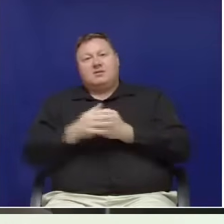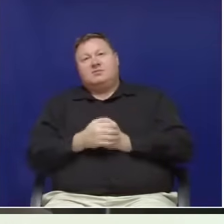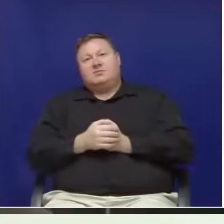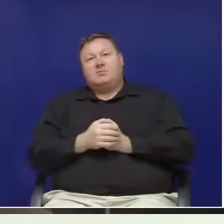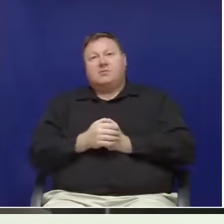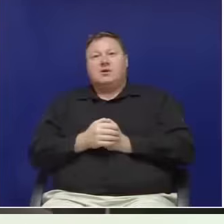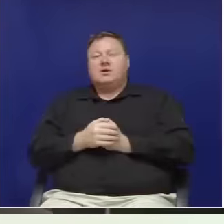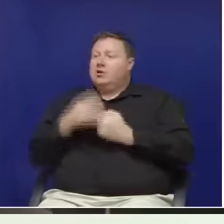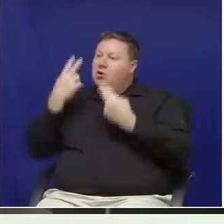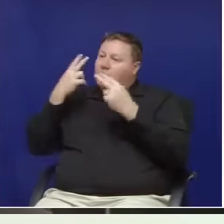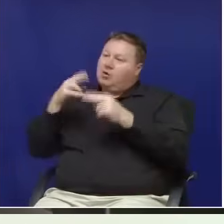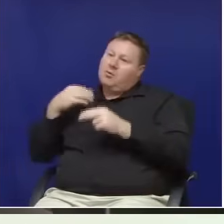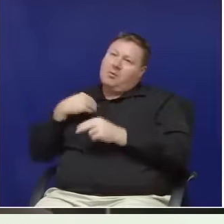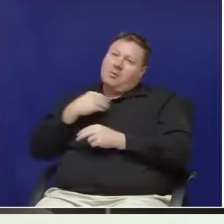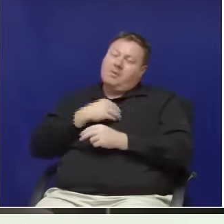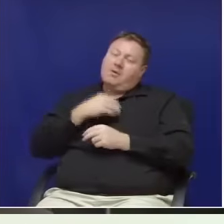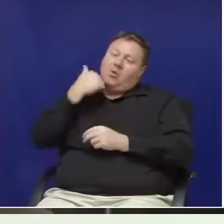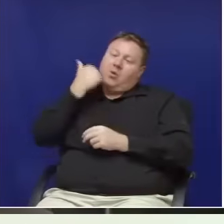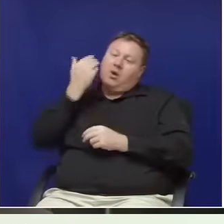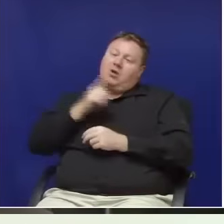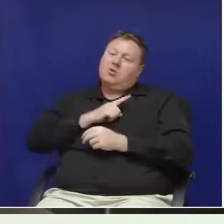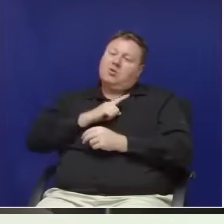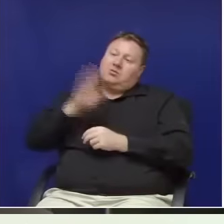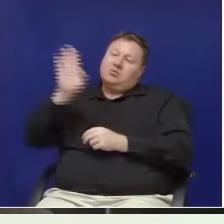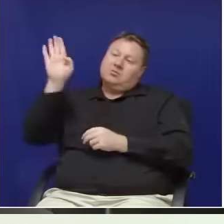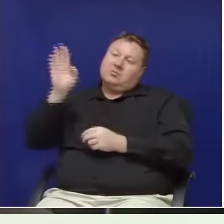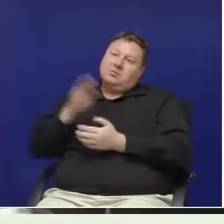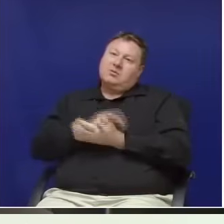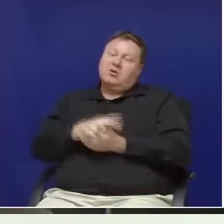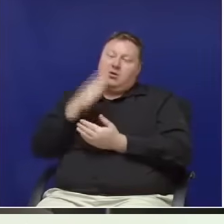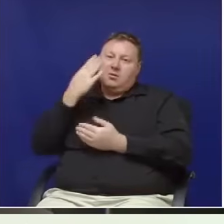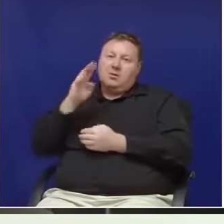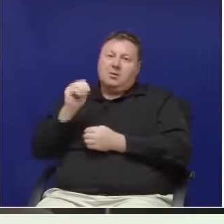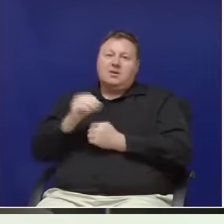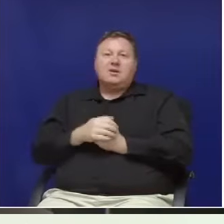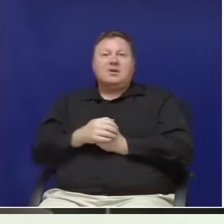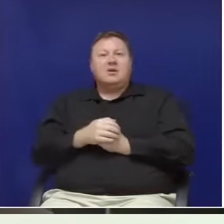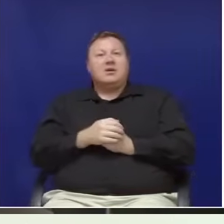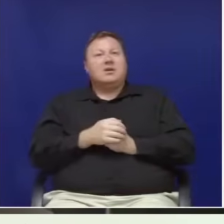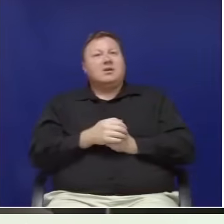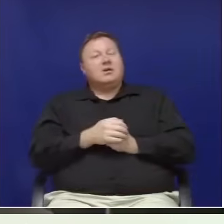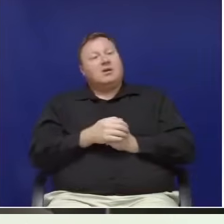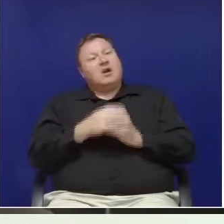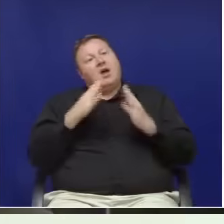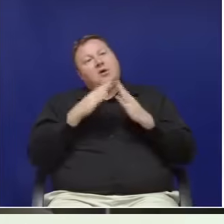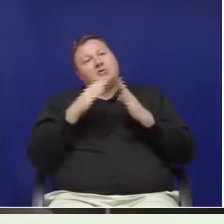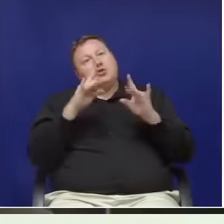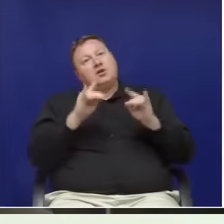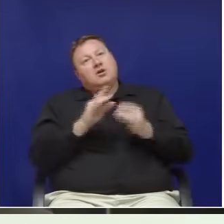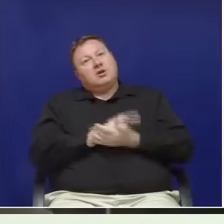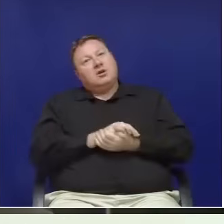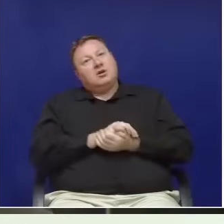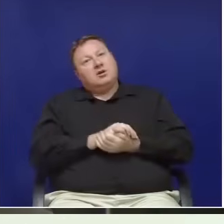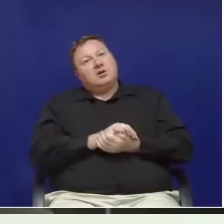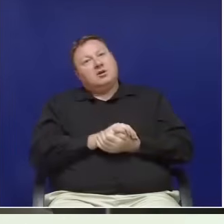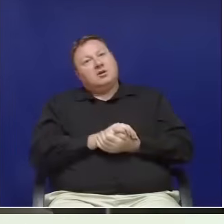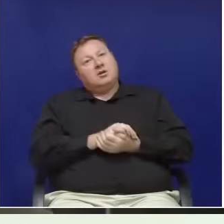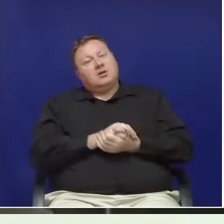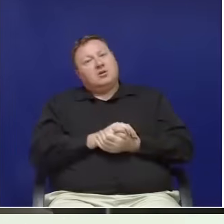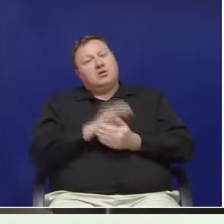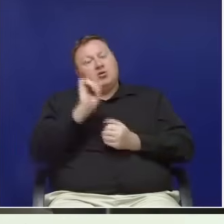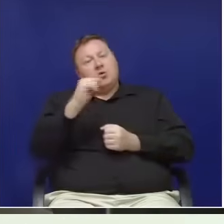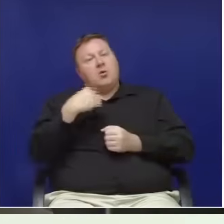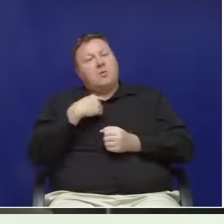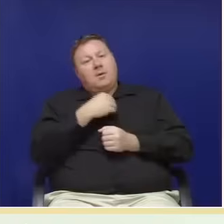Honorable Member, why do you want to be recognized, Honorable Member? Yes, House Chair, I think you should have called your member